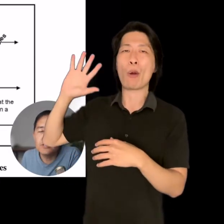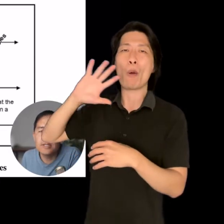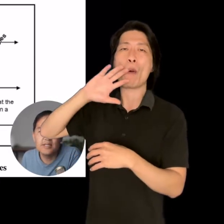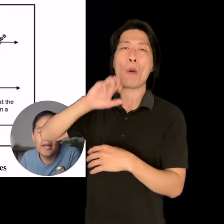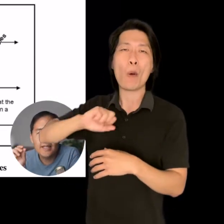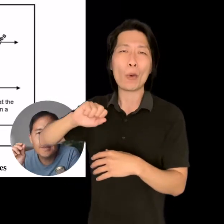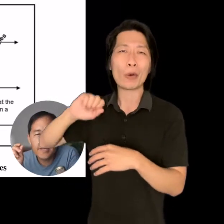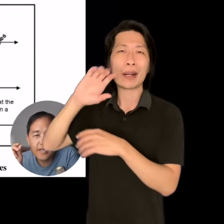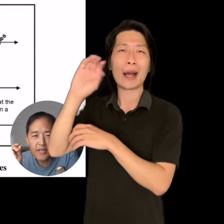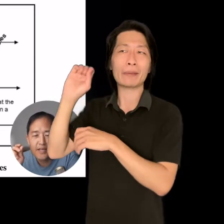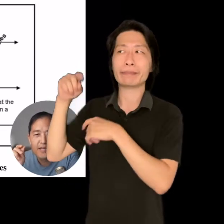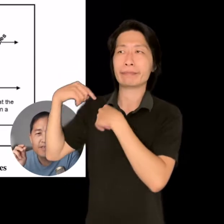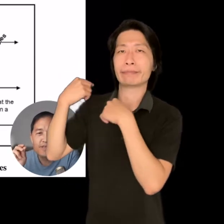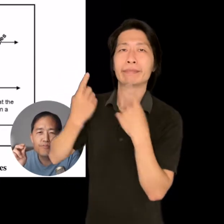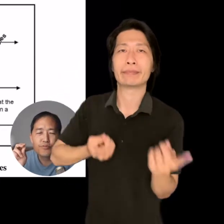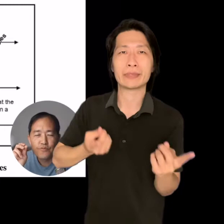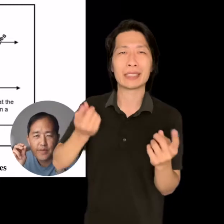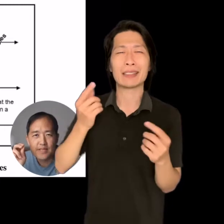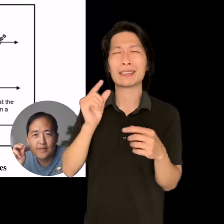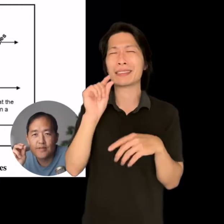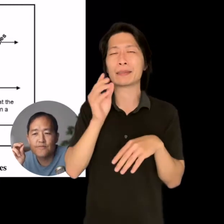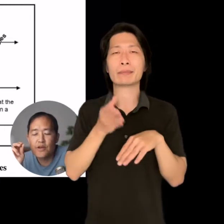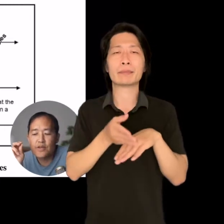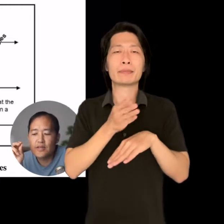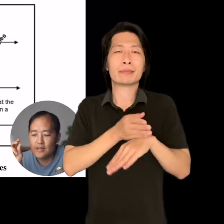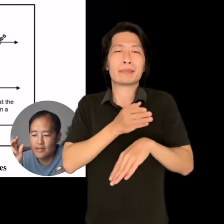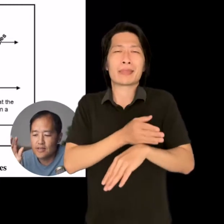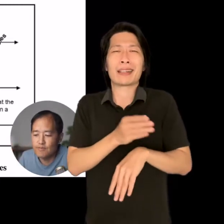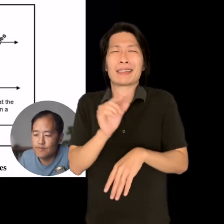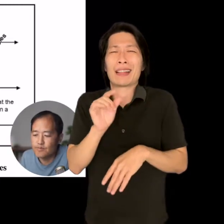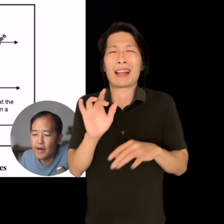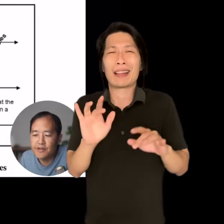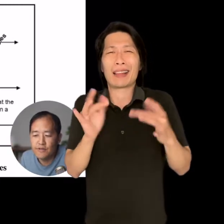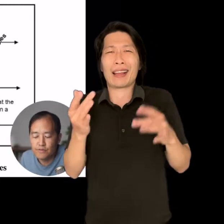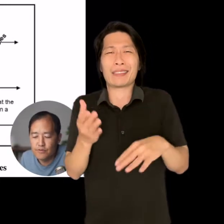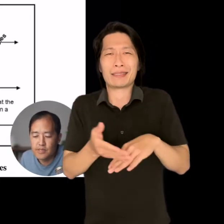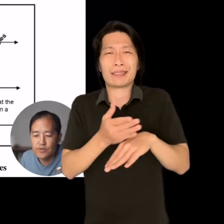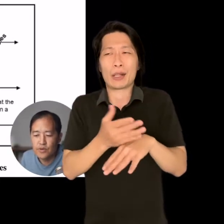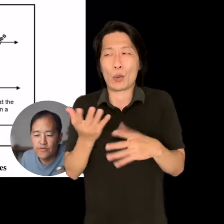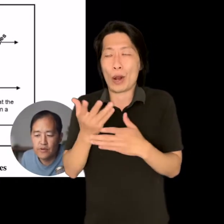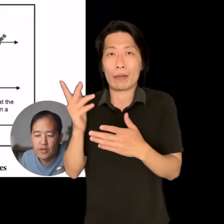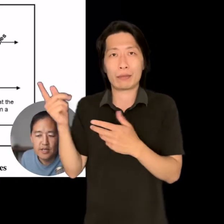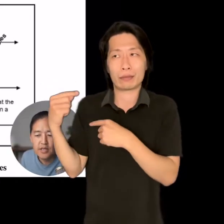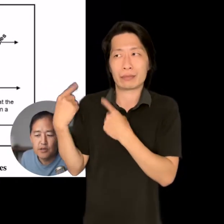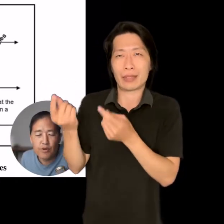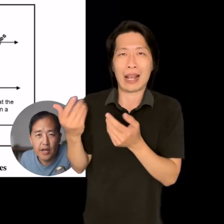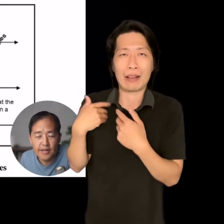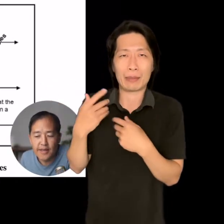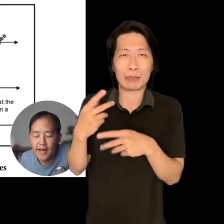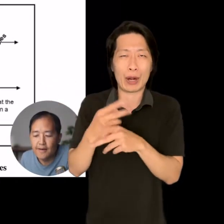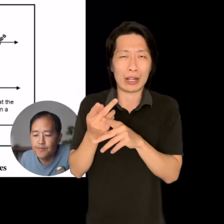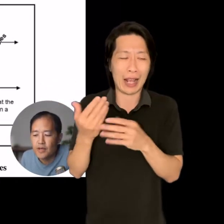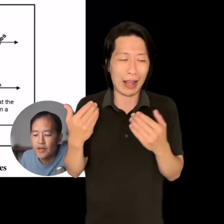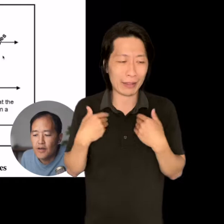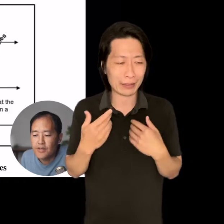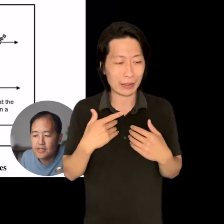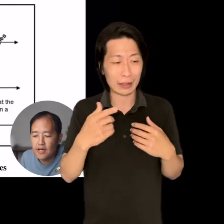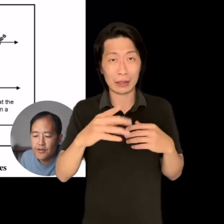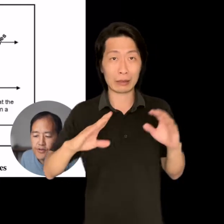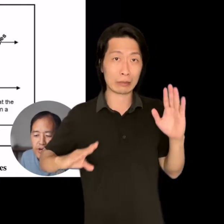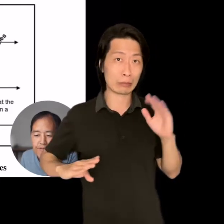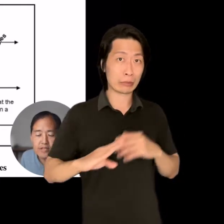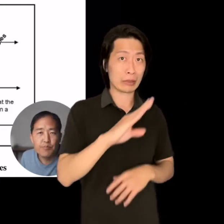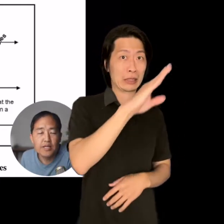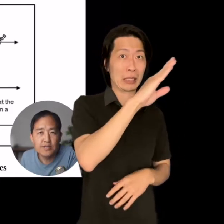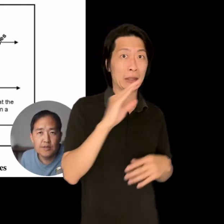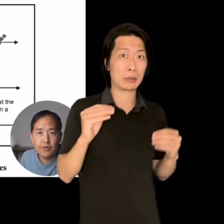are just slightly making just improvements, just very minor improvements to whatever product they have. On this other